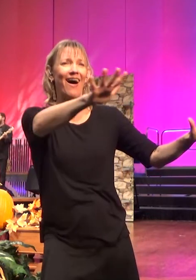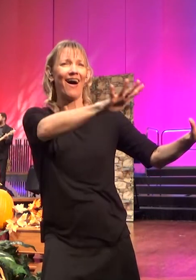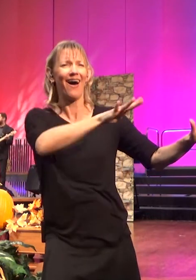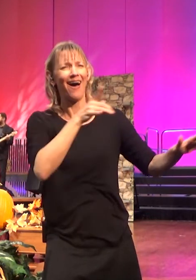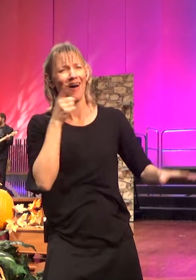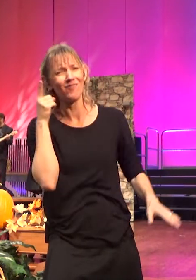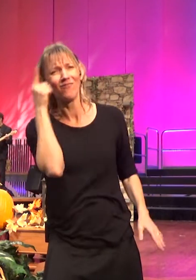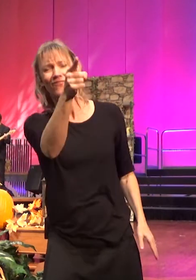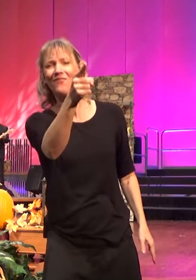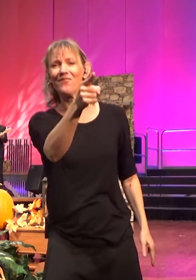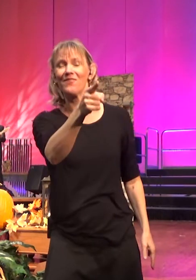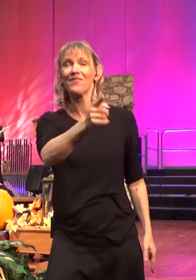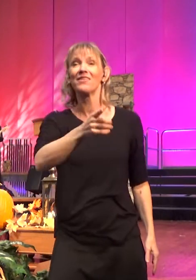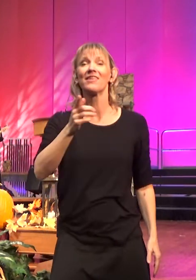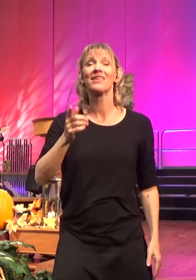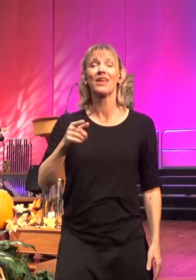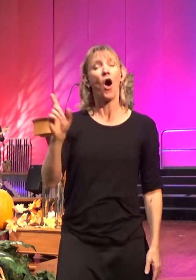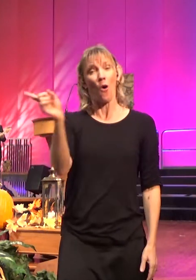miles around.